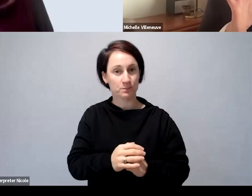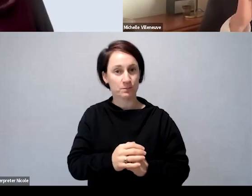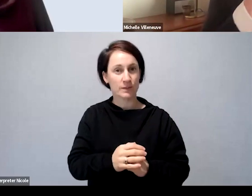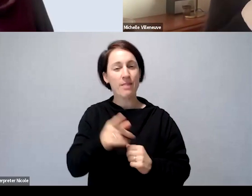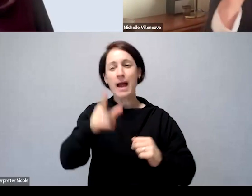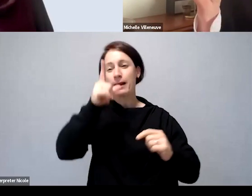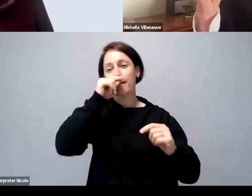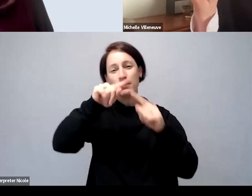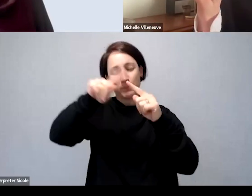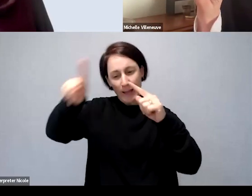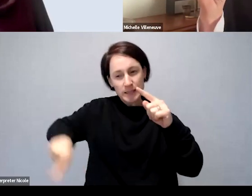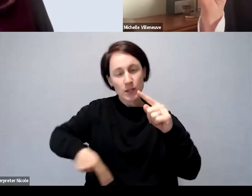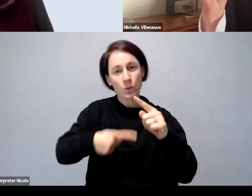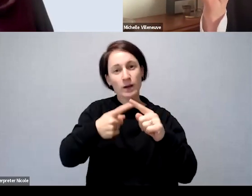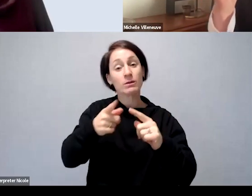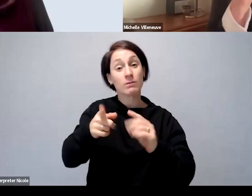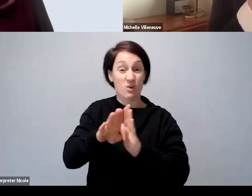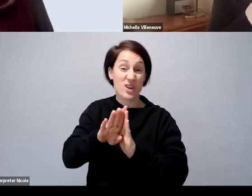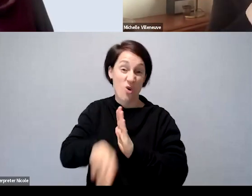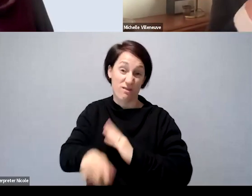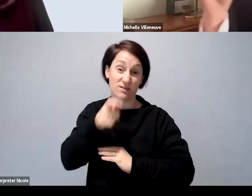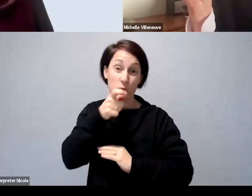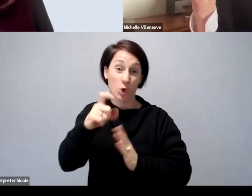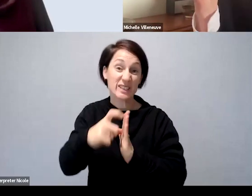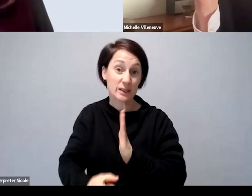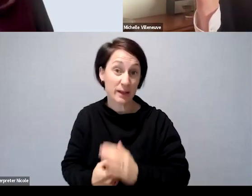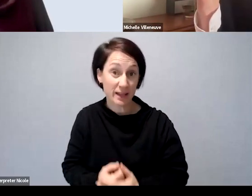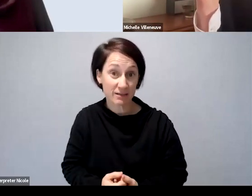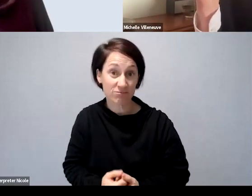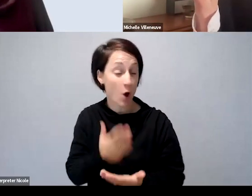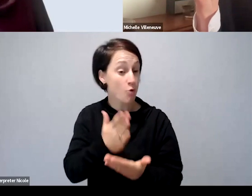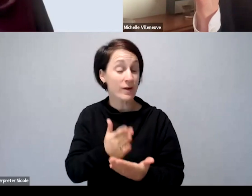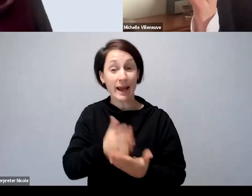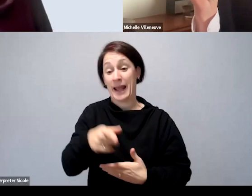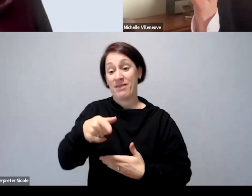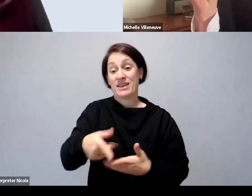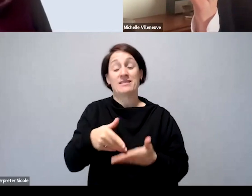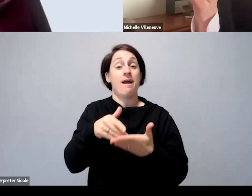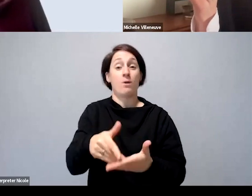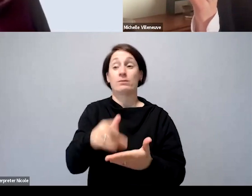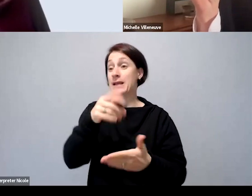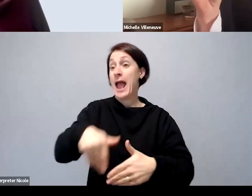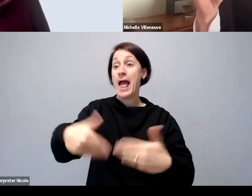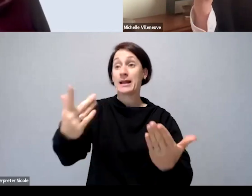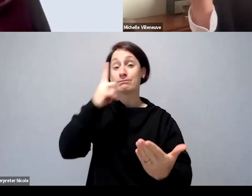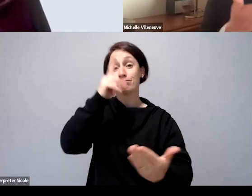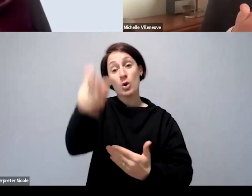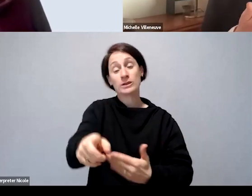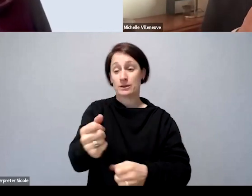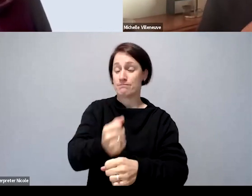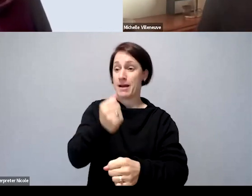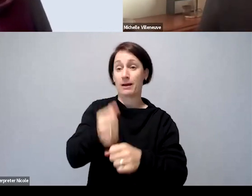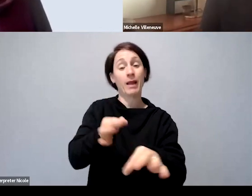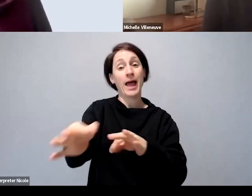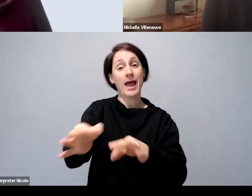capability wheel and we've removed the word disability. We've just said it helps people to make a tailored plan to their support needs and situation. On the back